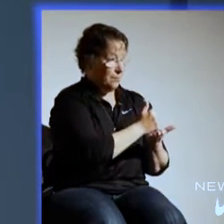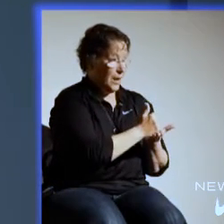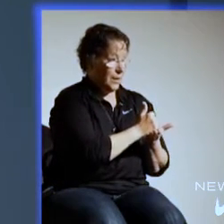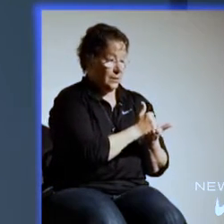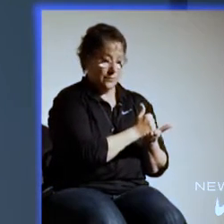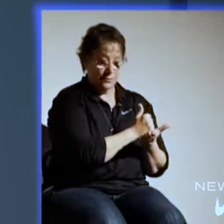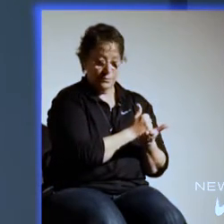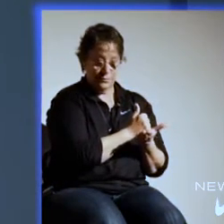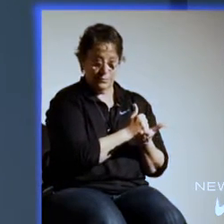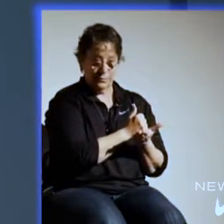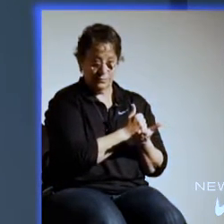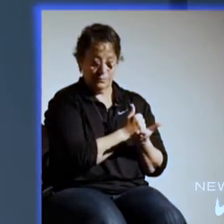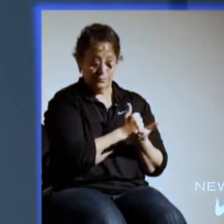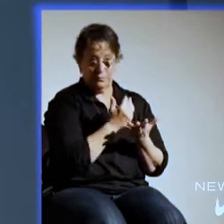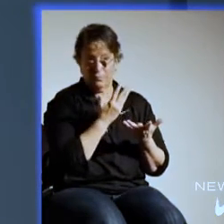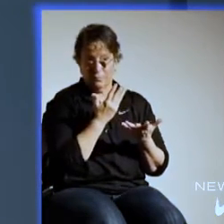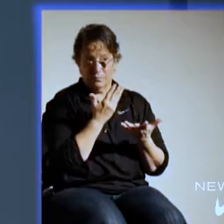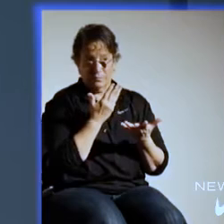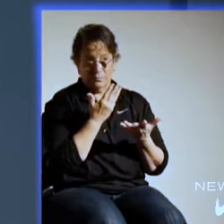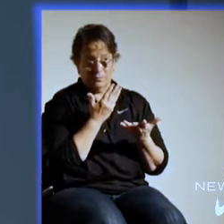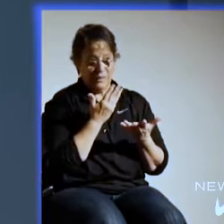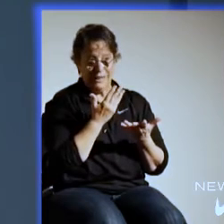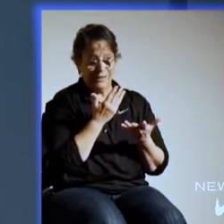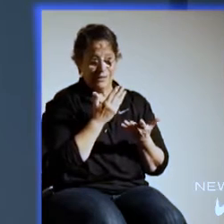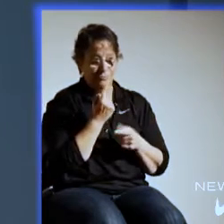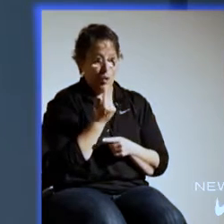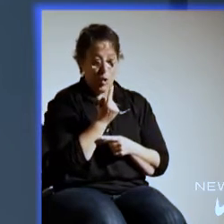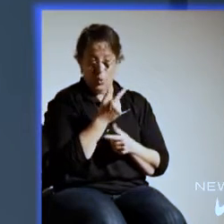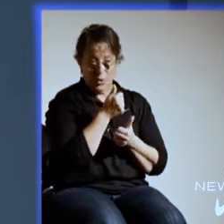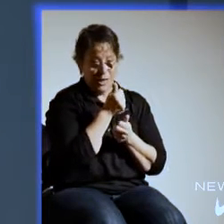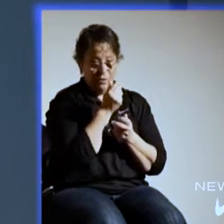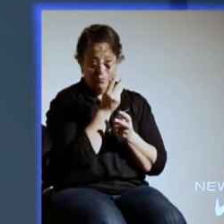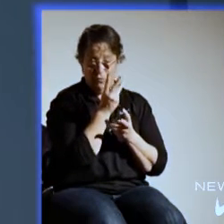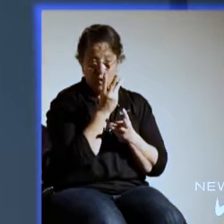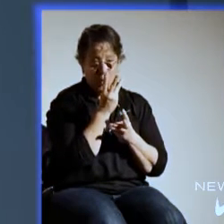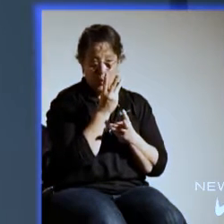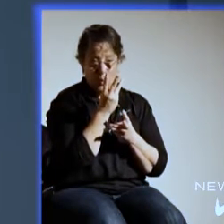Maximum, it's a number of decades for us.